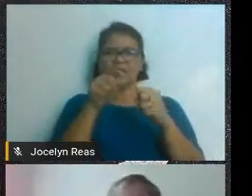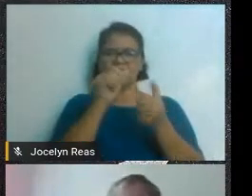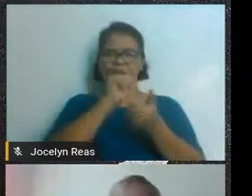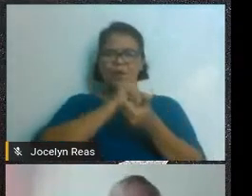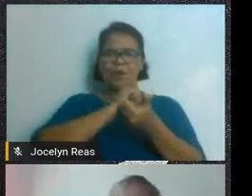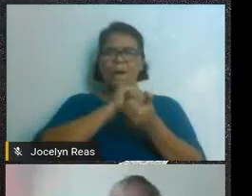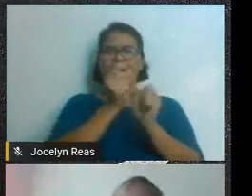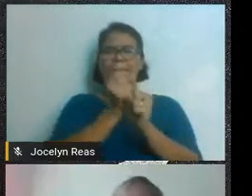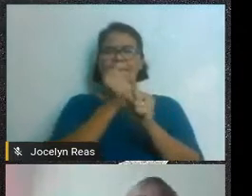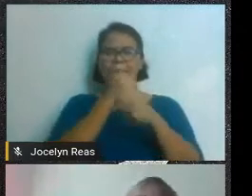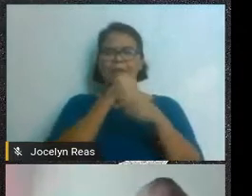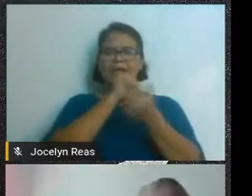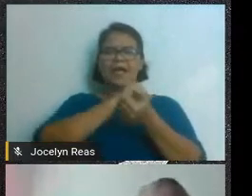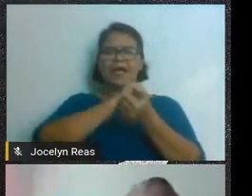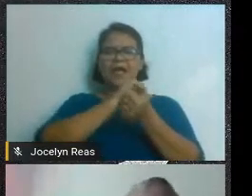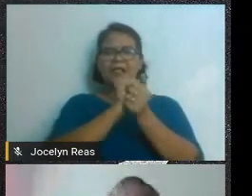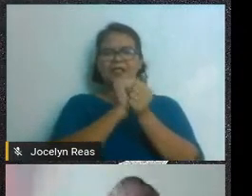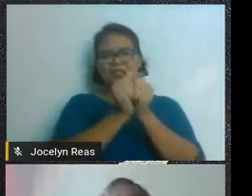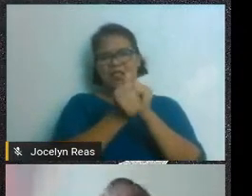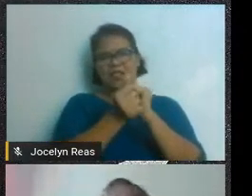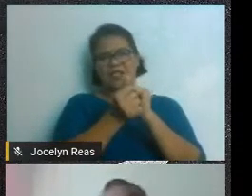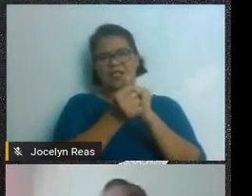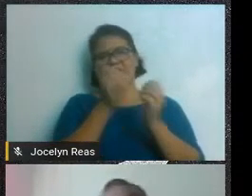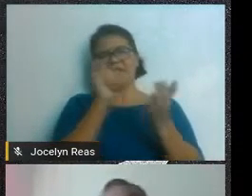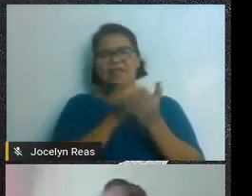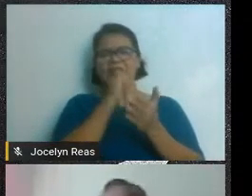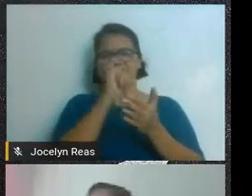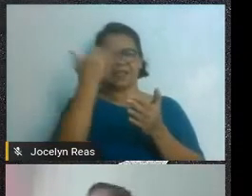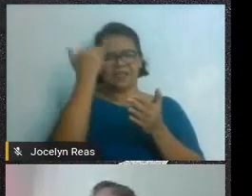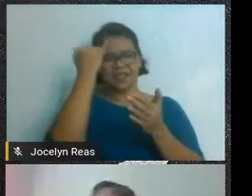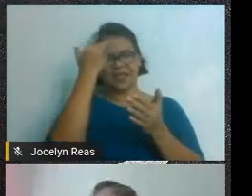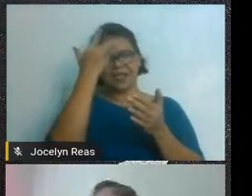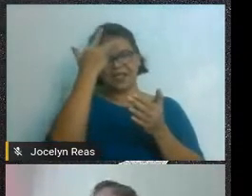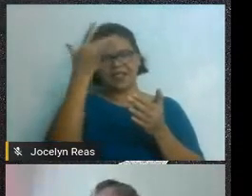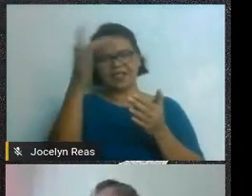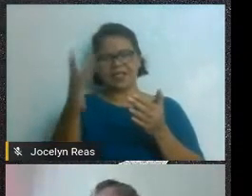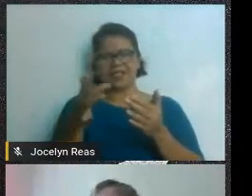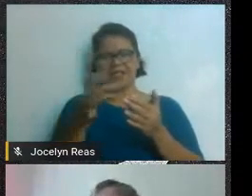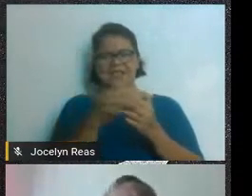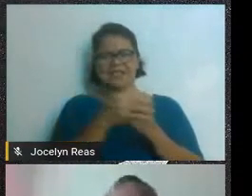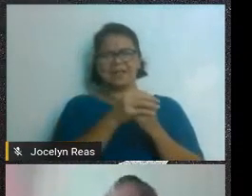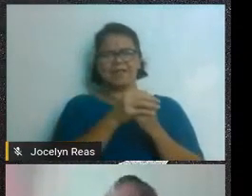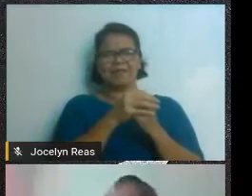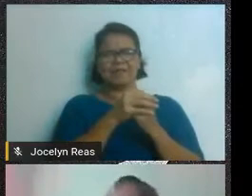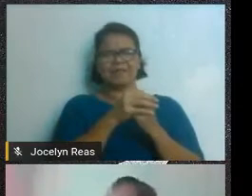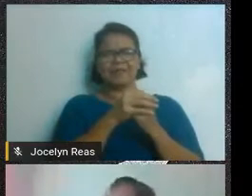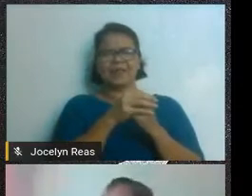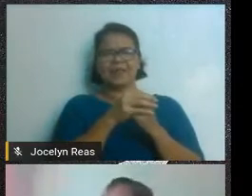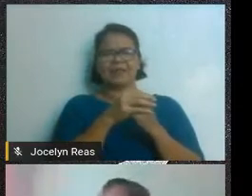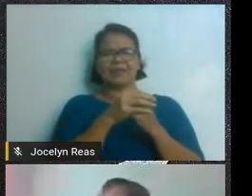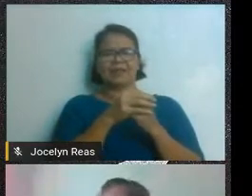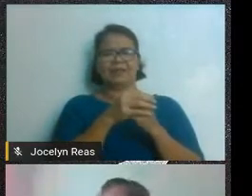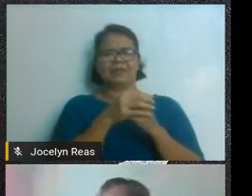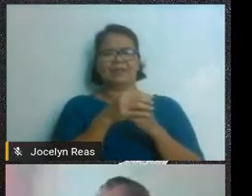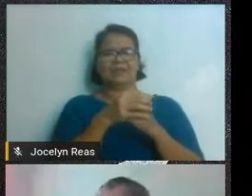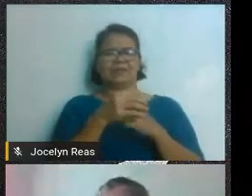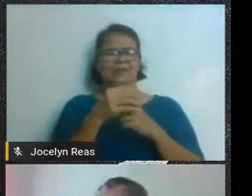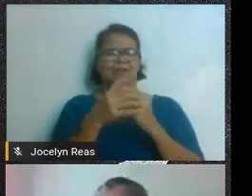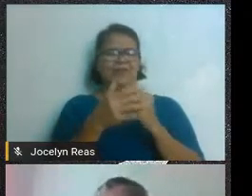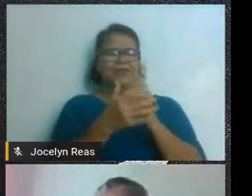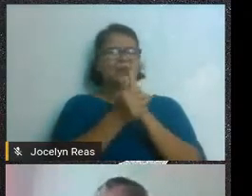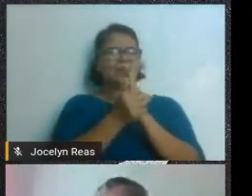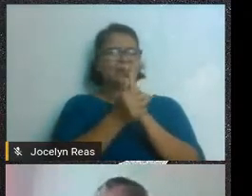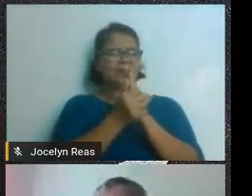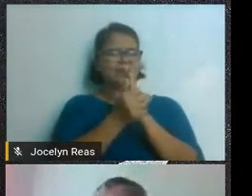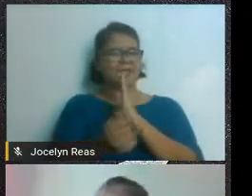is intelligence. The end is very simple. Of course, in DepEd, master natin yan. You can never accomplish things on your own. You're not a